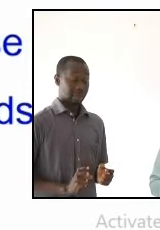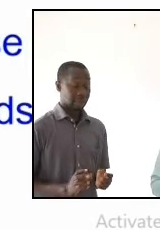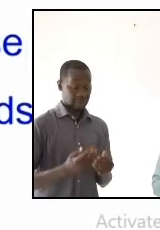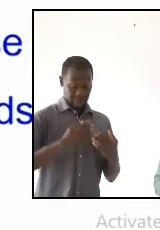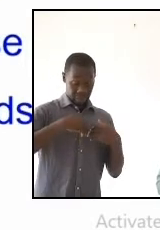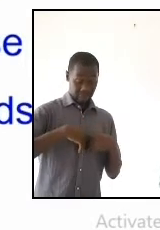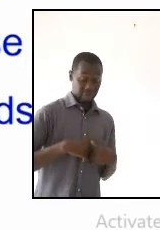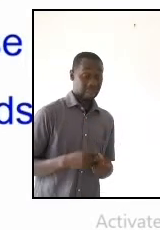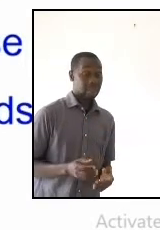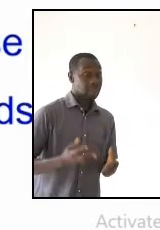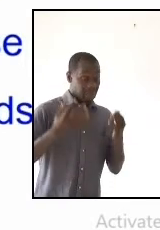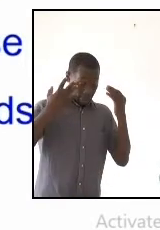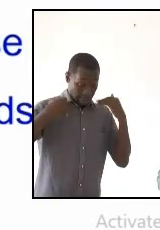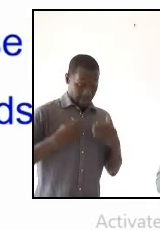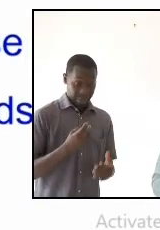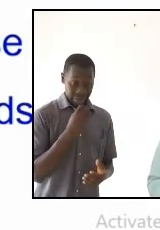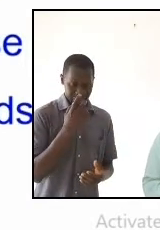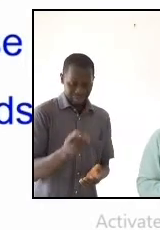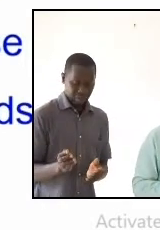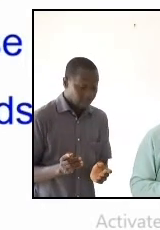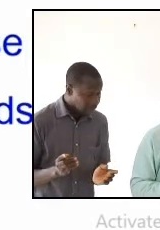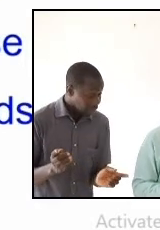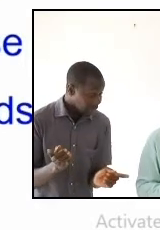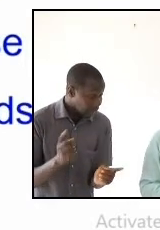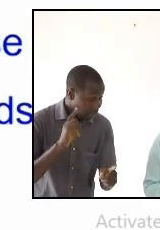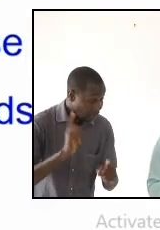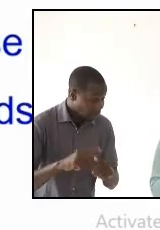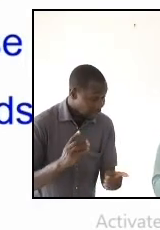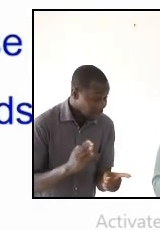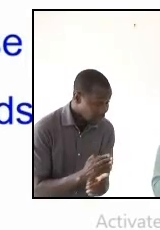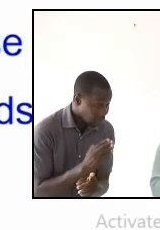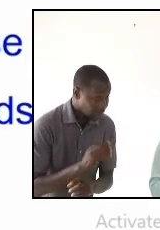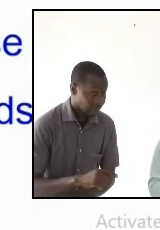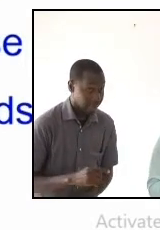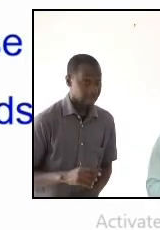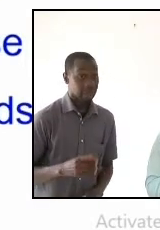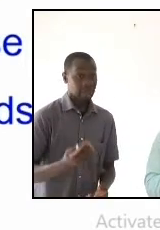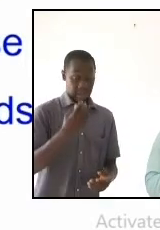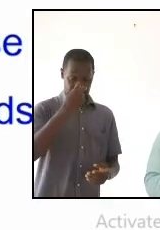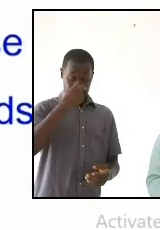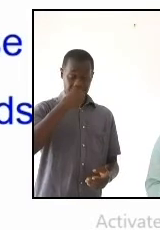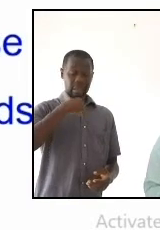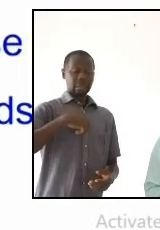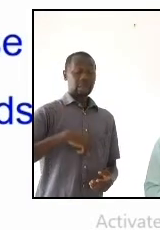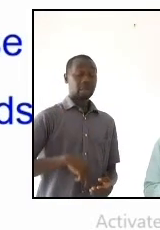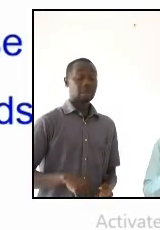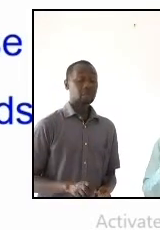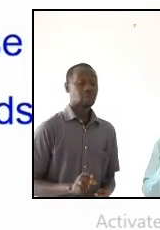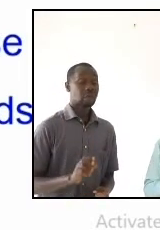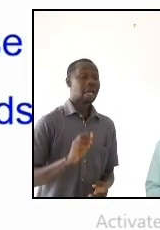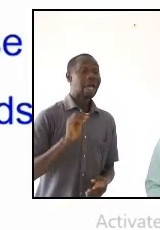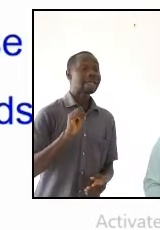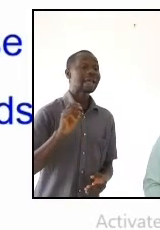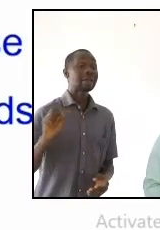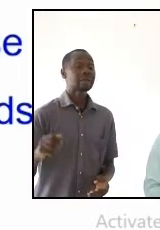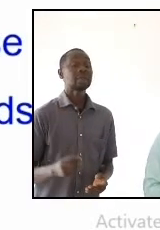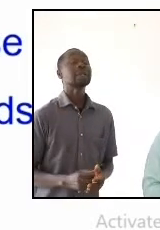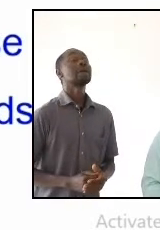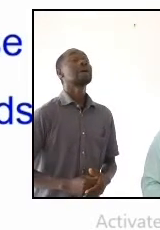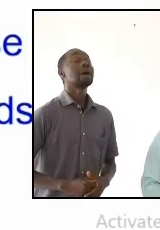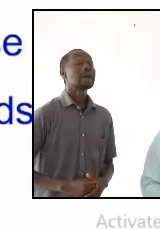body takes what we refer to as a shortcut. In that sense, it is going through anaerobic